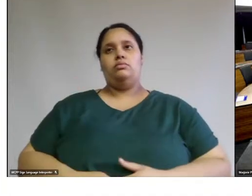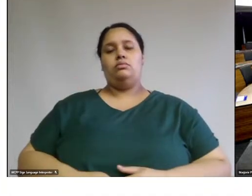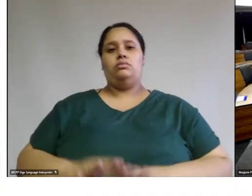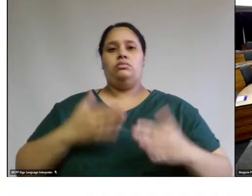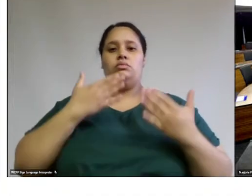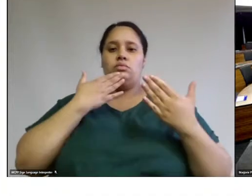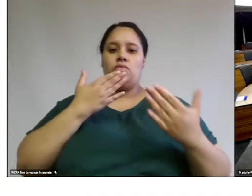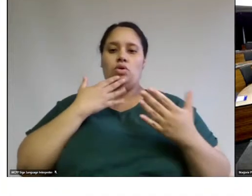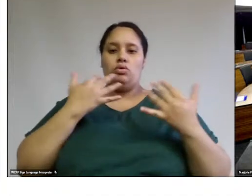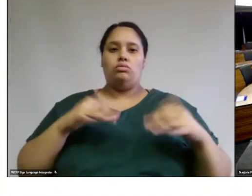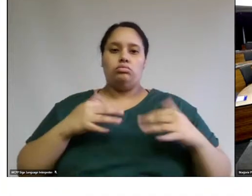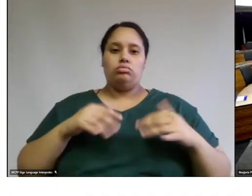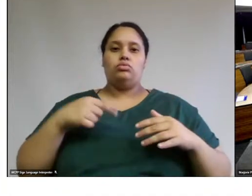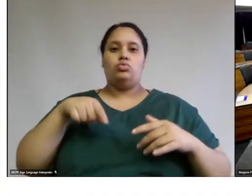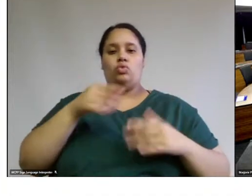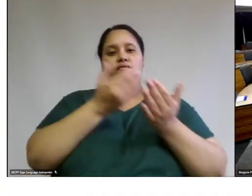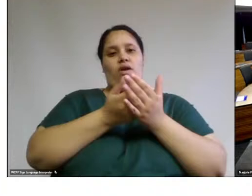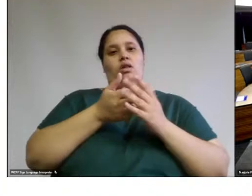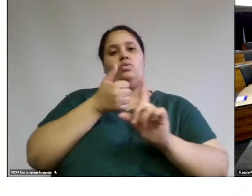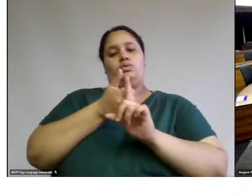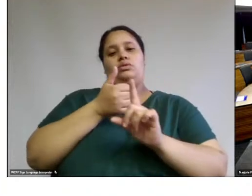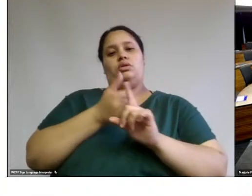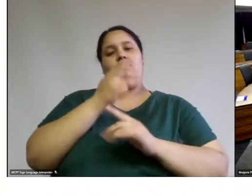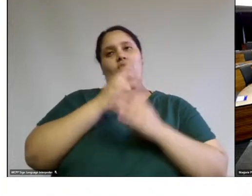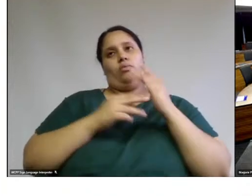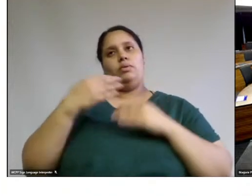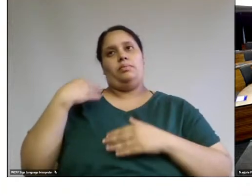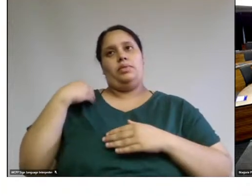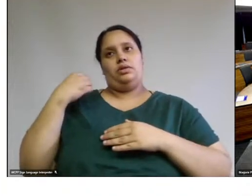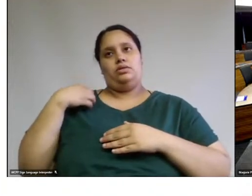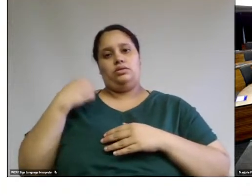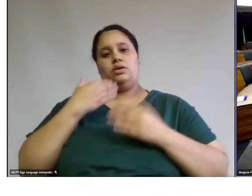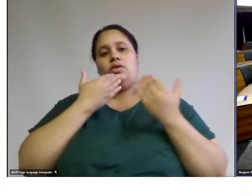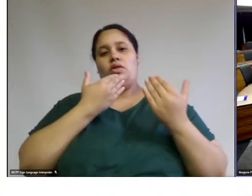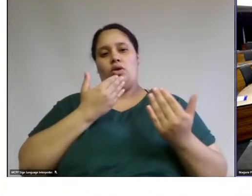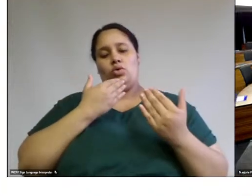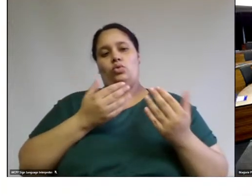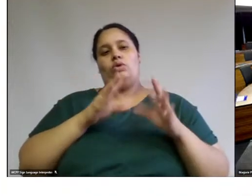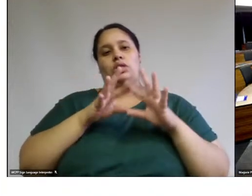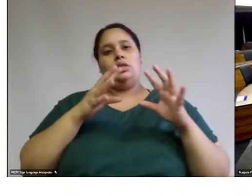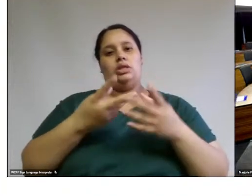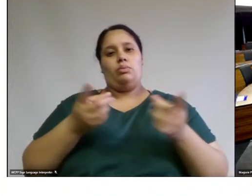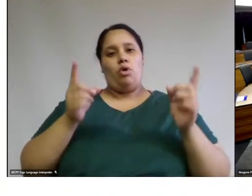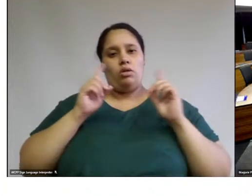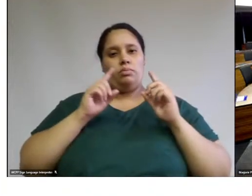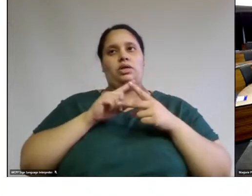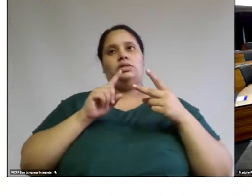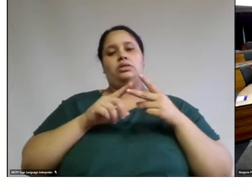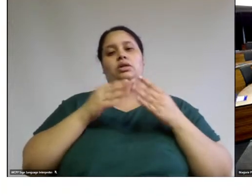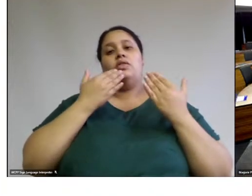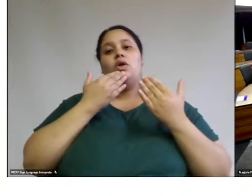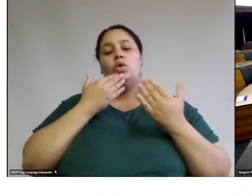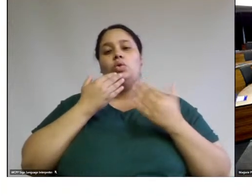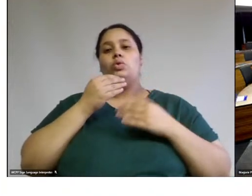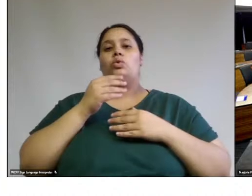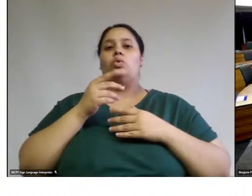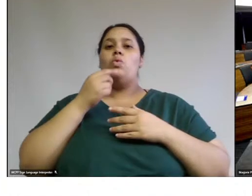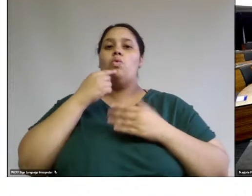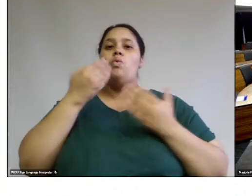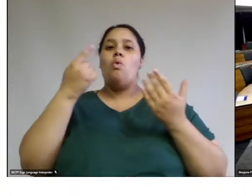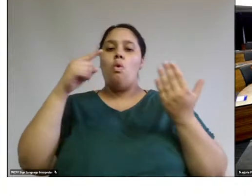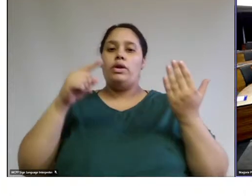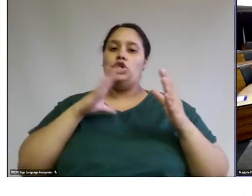much for having availed yourself, Honorable Minister. Thank you very much to the department as well, and thank you very much to the audit